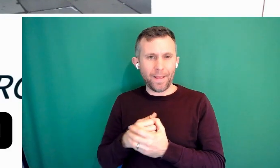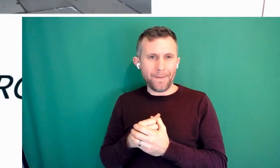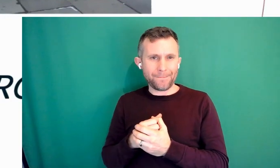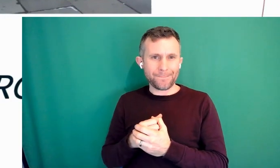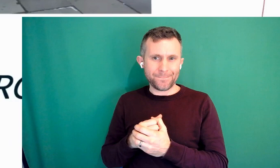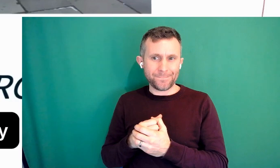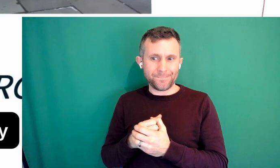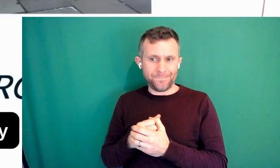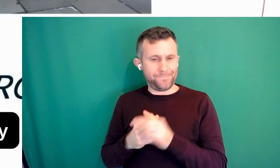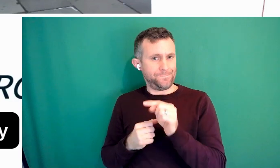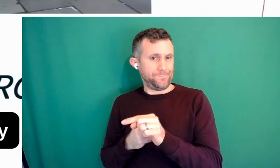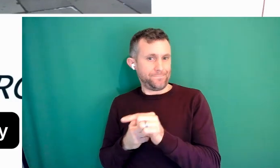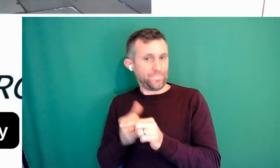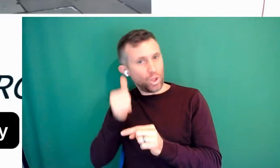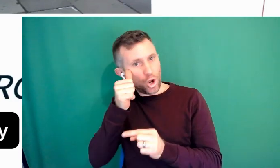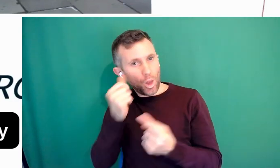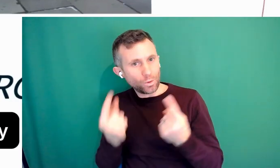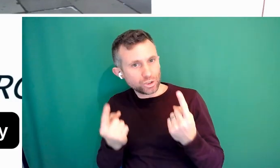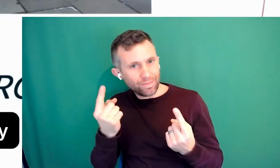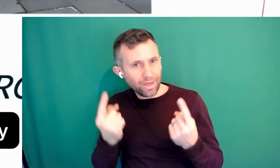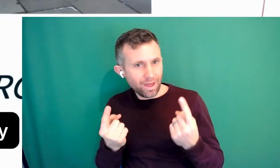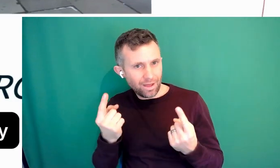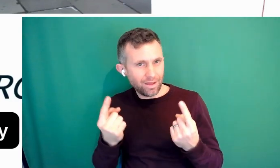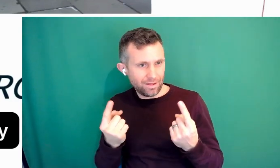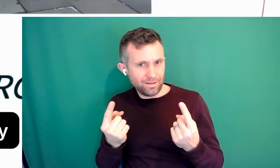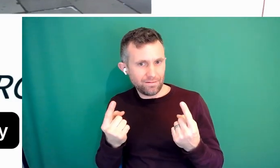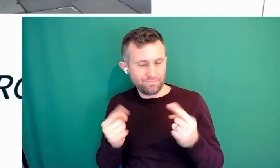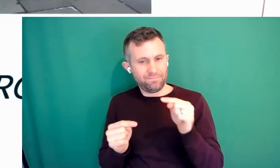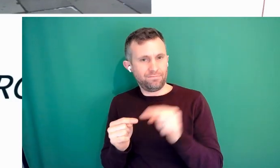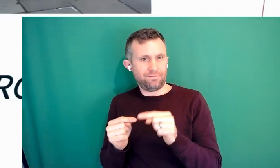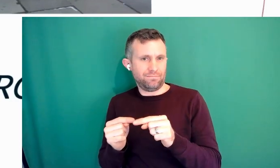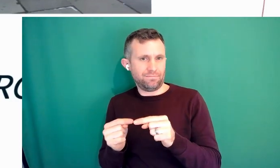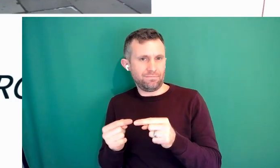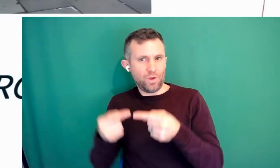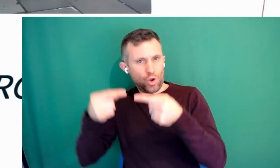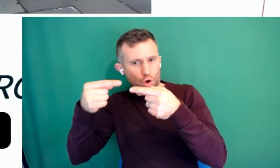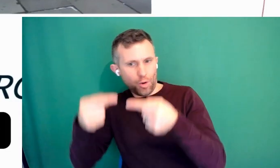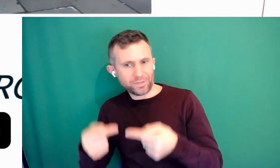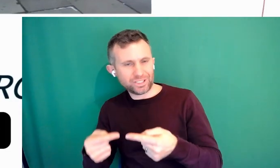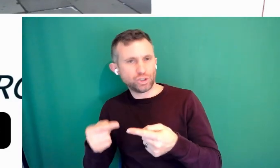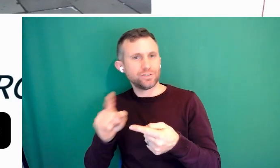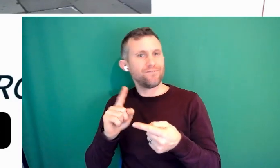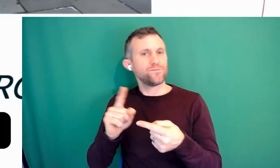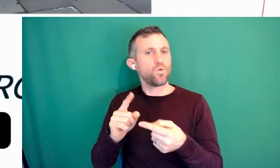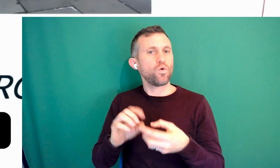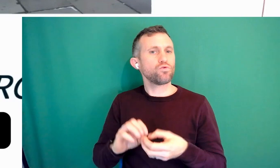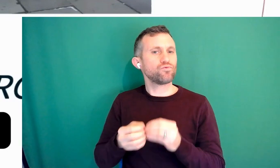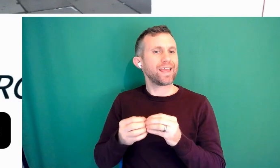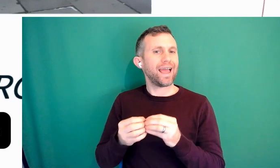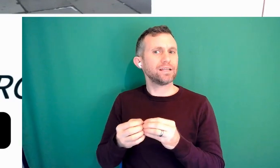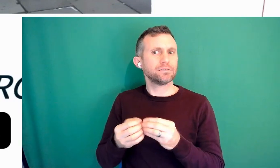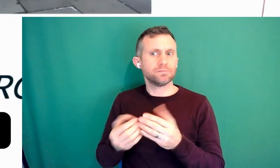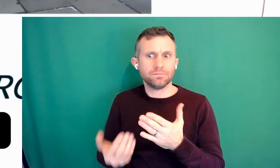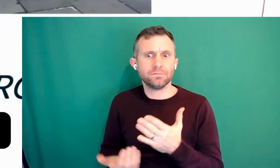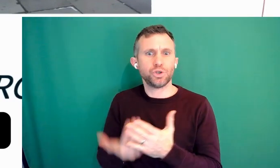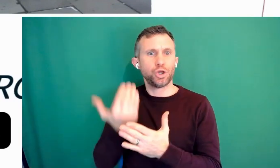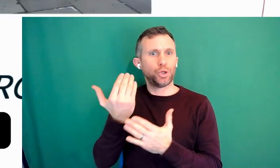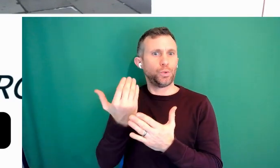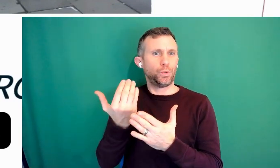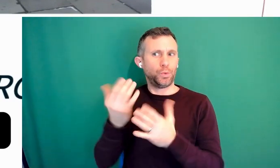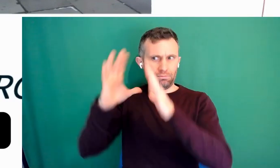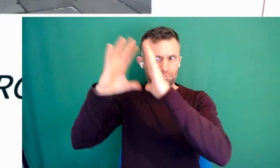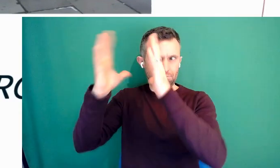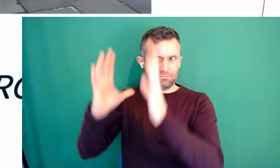wanted, a lot of his buildings don't survive in their entirety. The building he designed out of love for